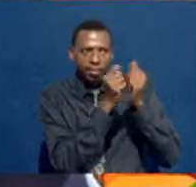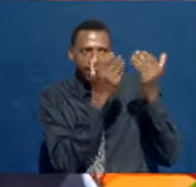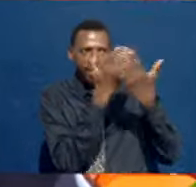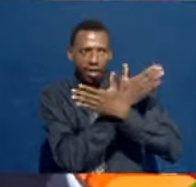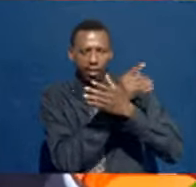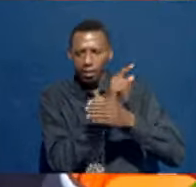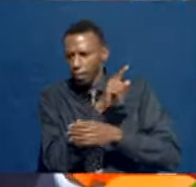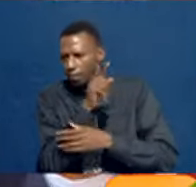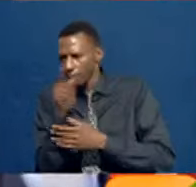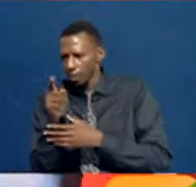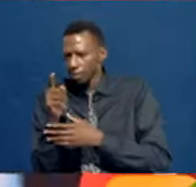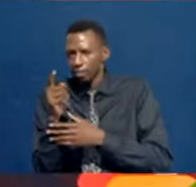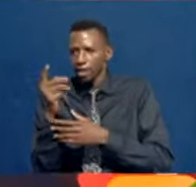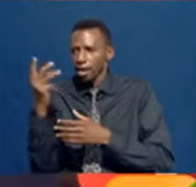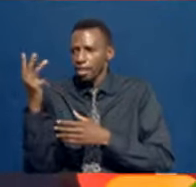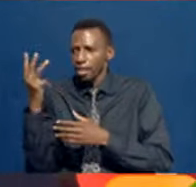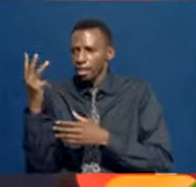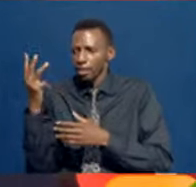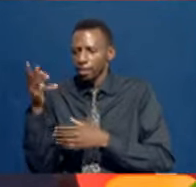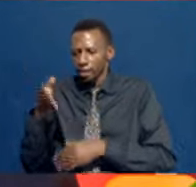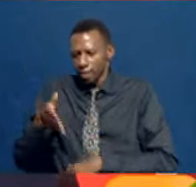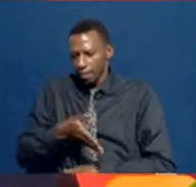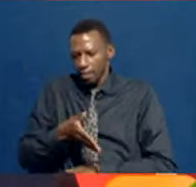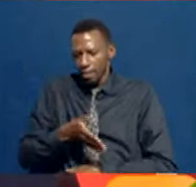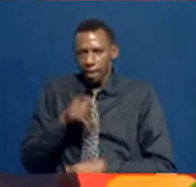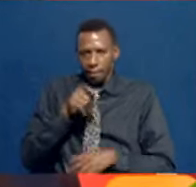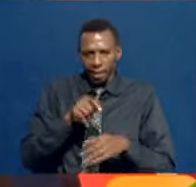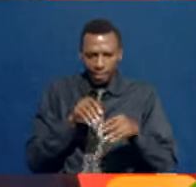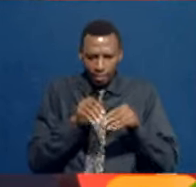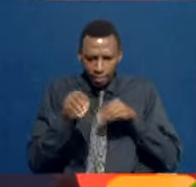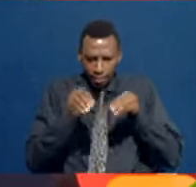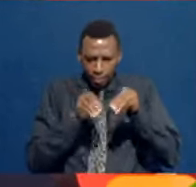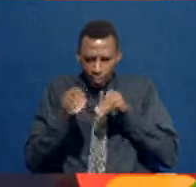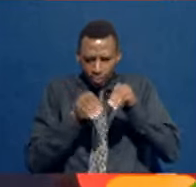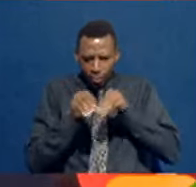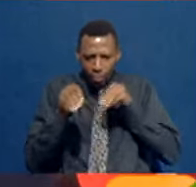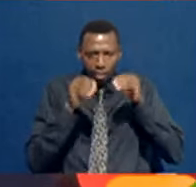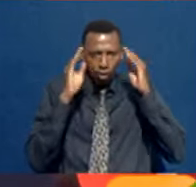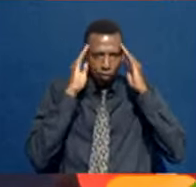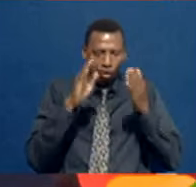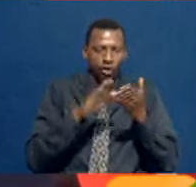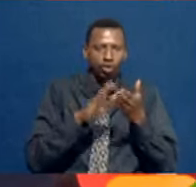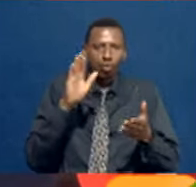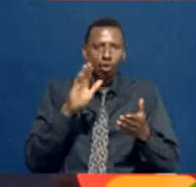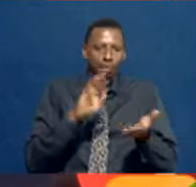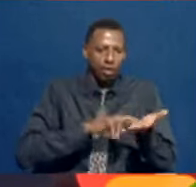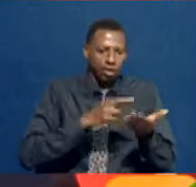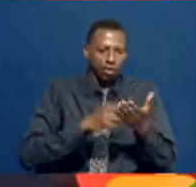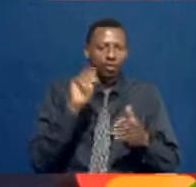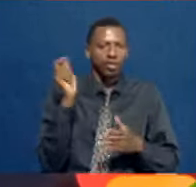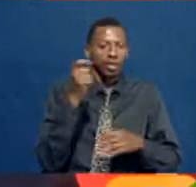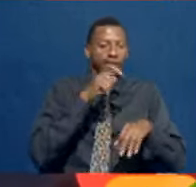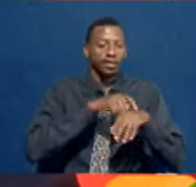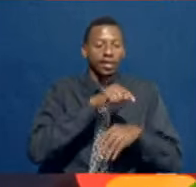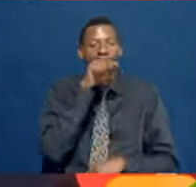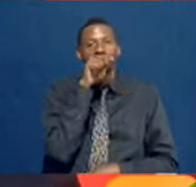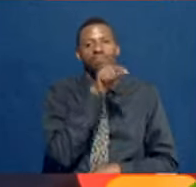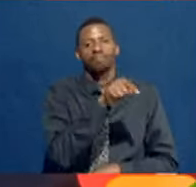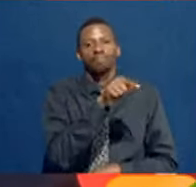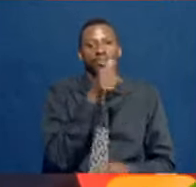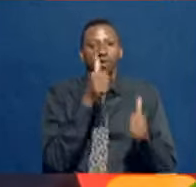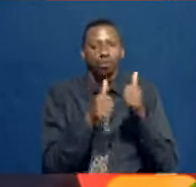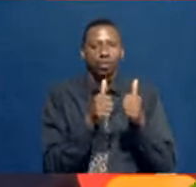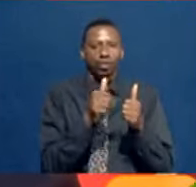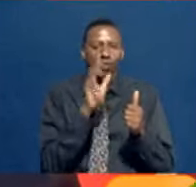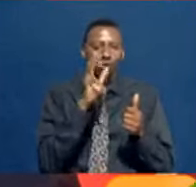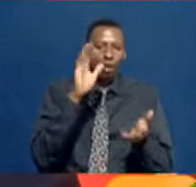a.m., they have to tailor the algorithms to focus more resources on Kenya during that particular period, for which now they'll take